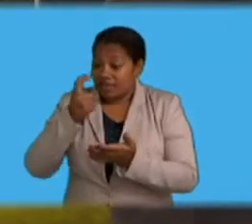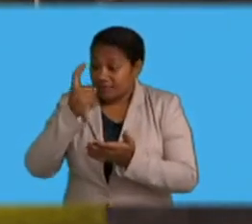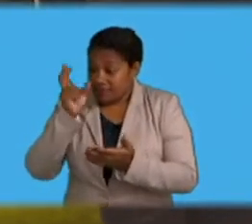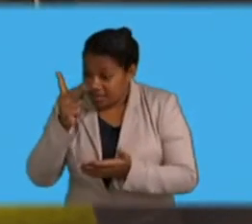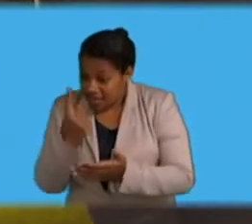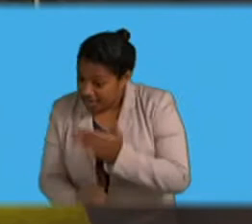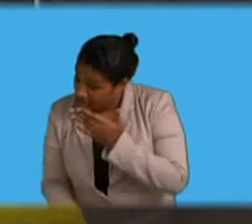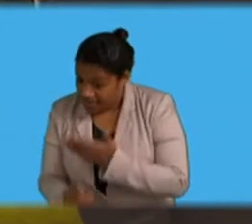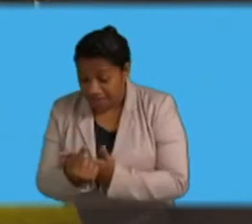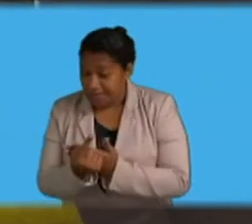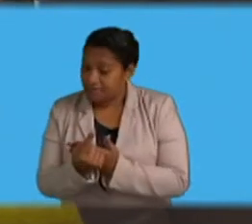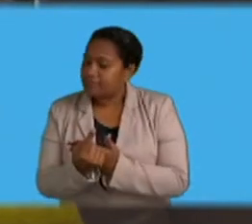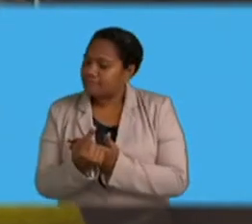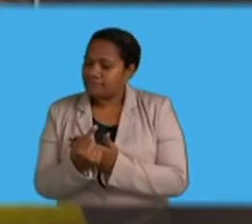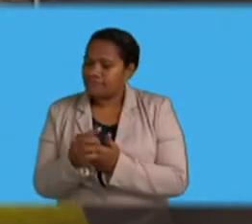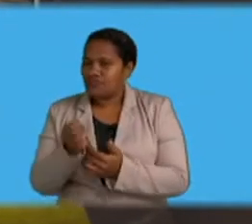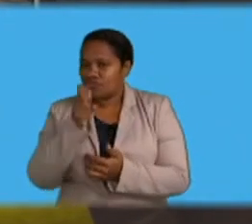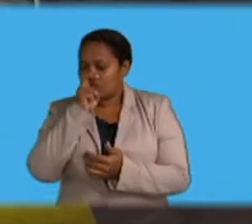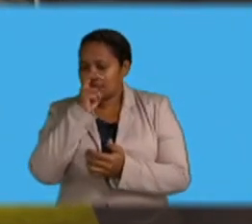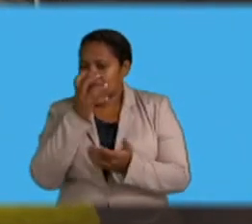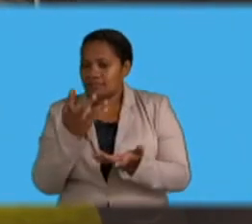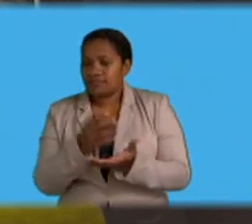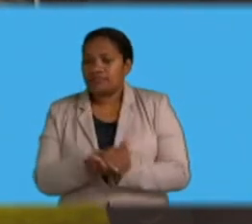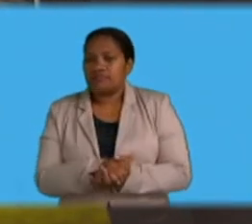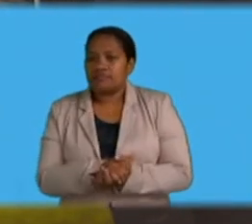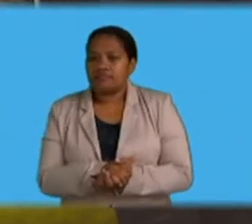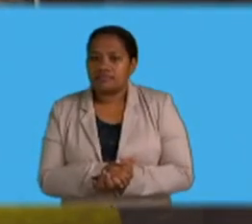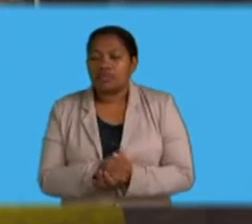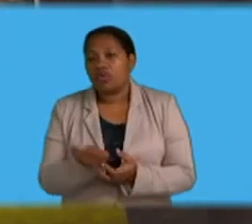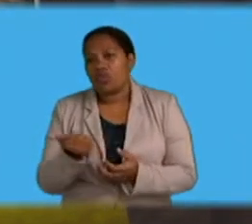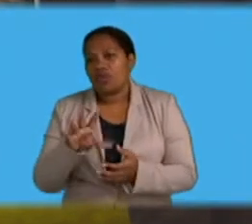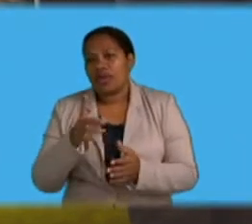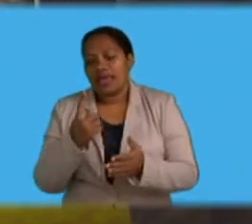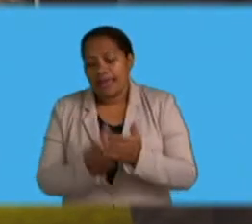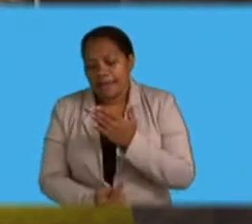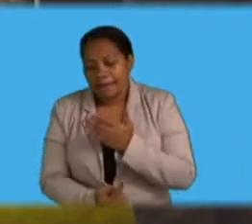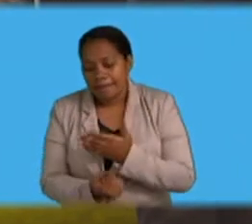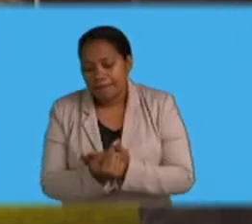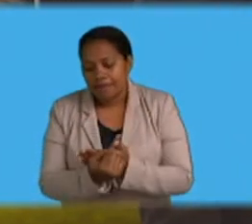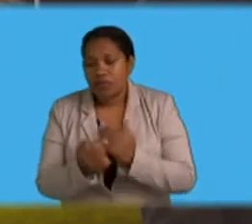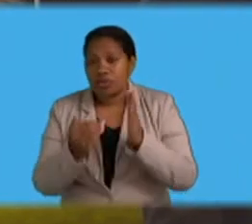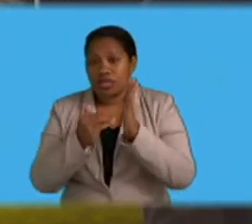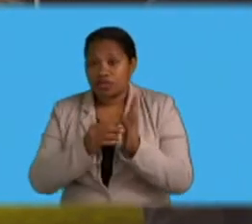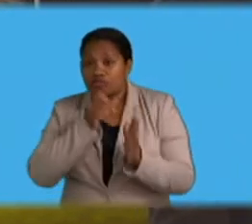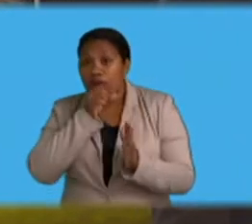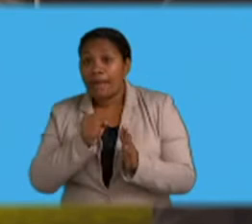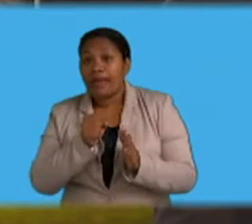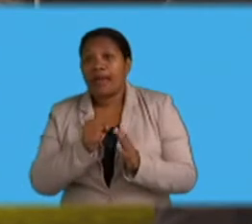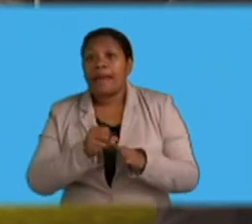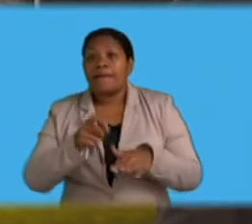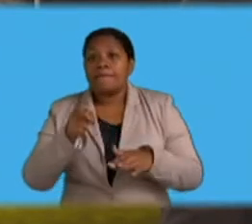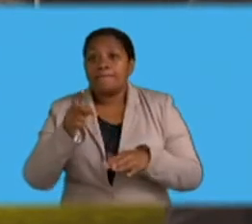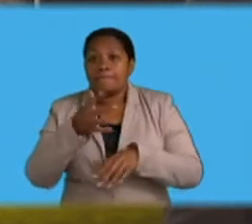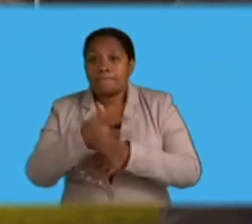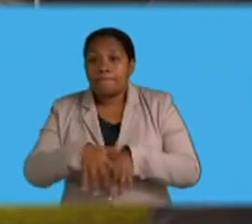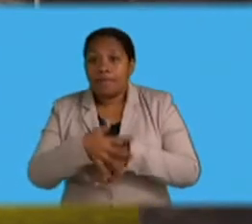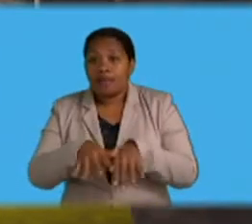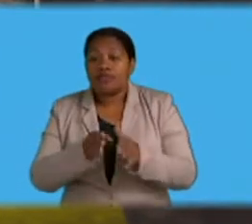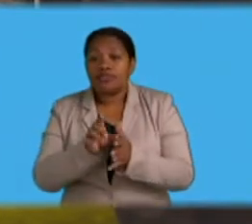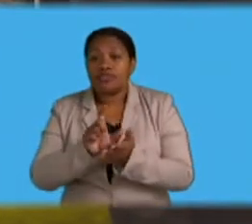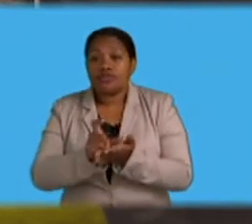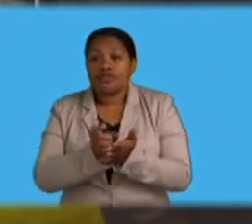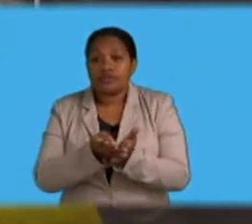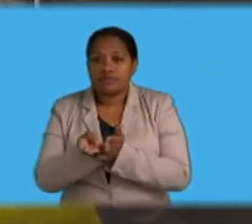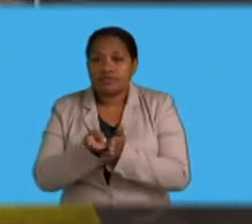already spoken to the chairman of the Public Service Commission, who is the who's the employer of the